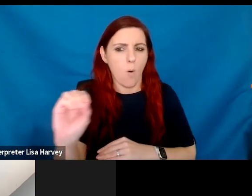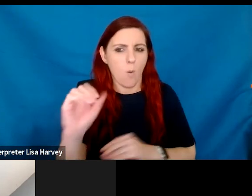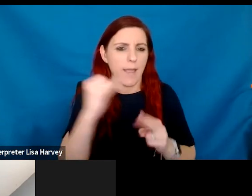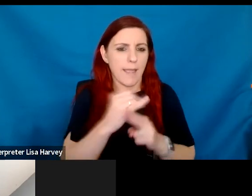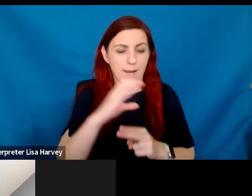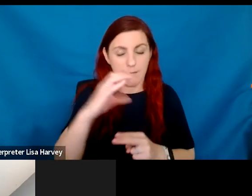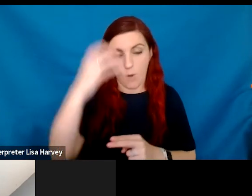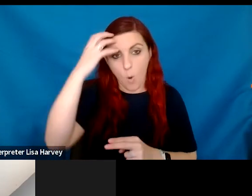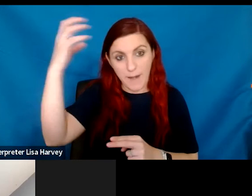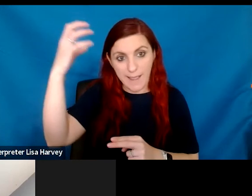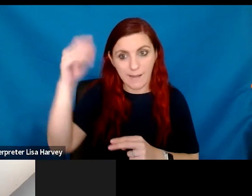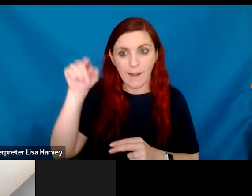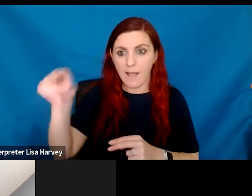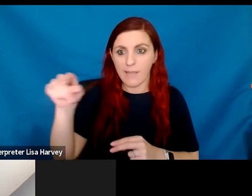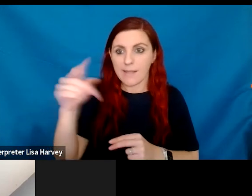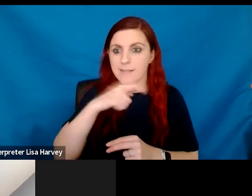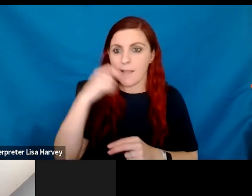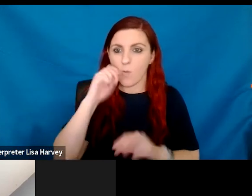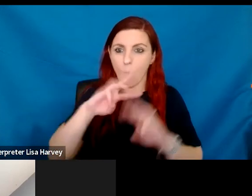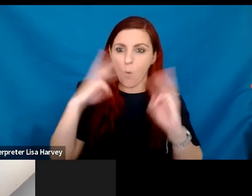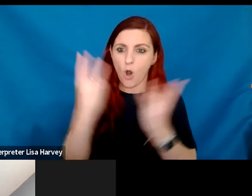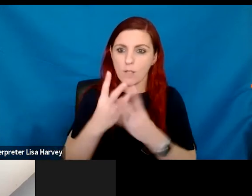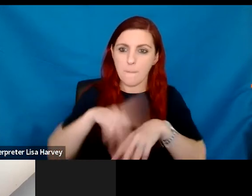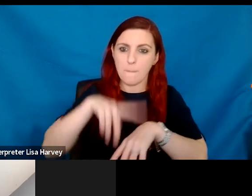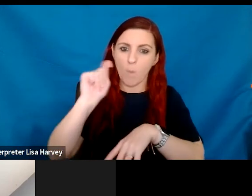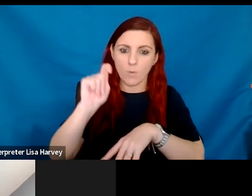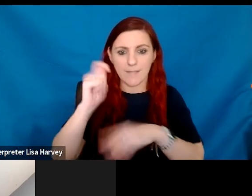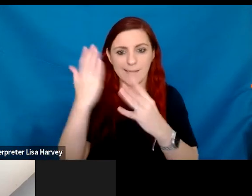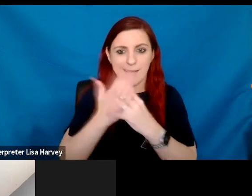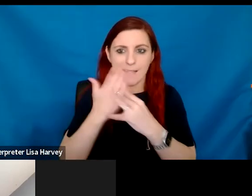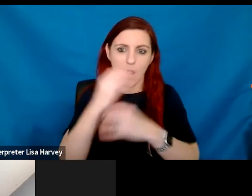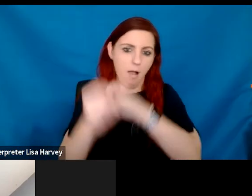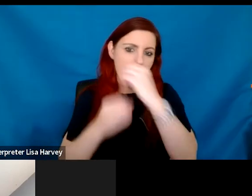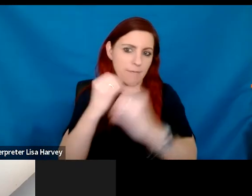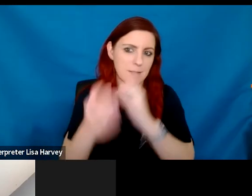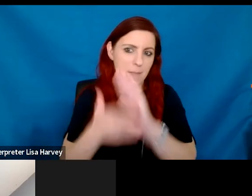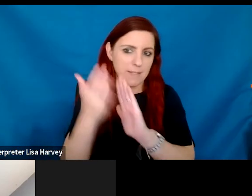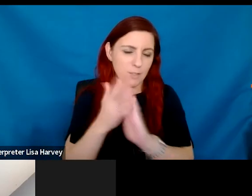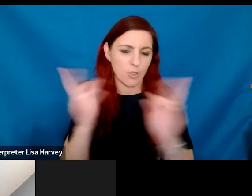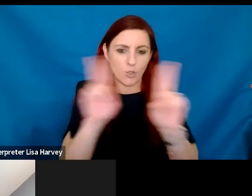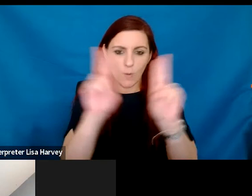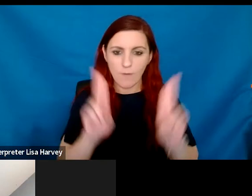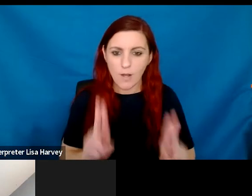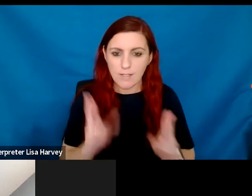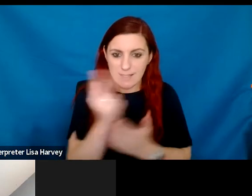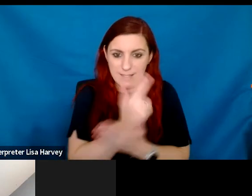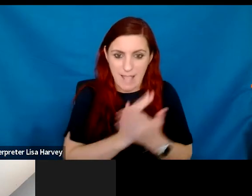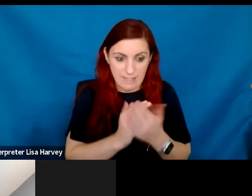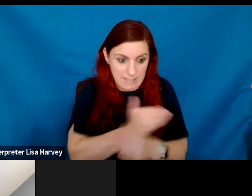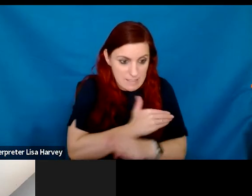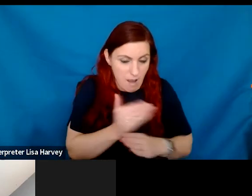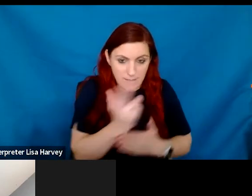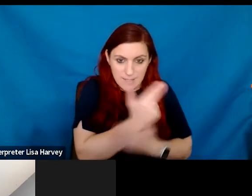Copenhagen, described as the world's most accessible office building. Universal design was part of its design and